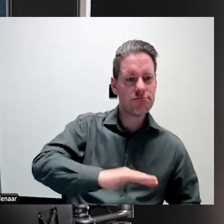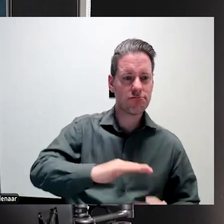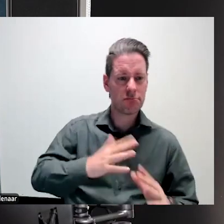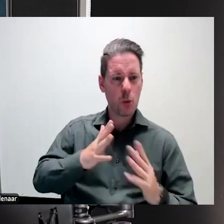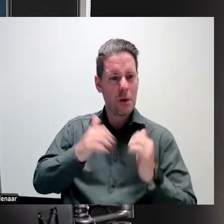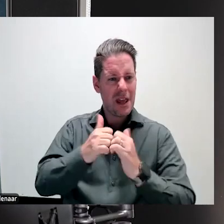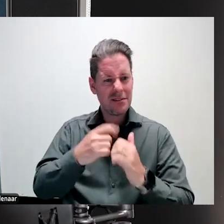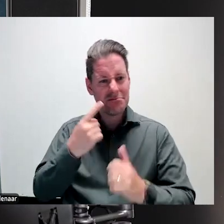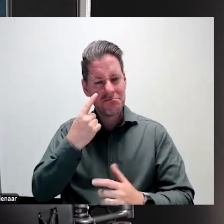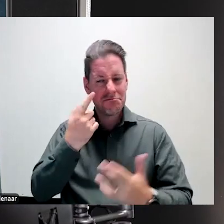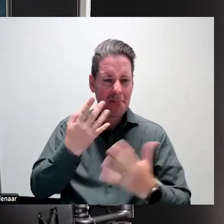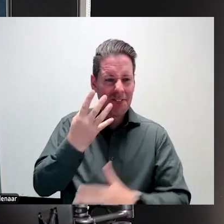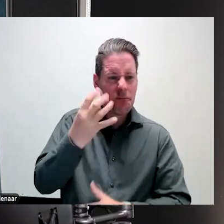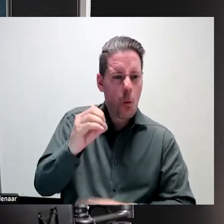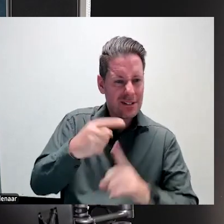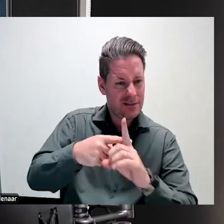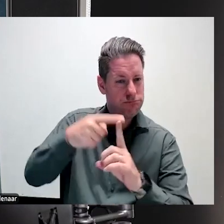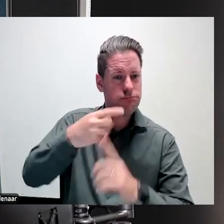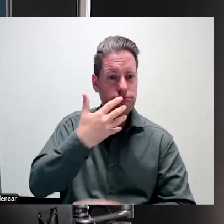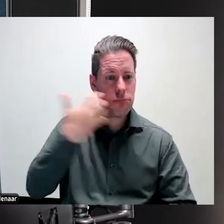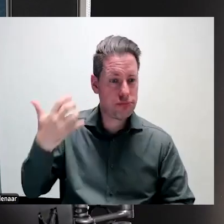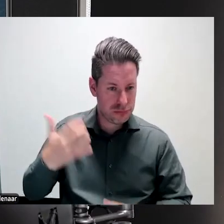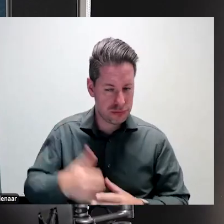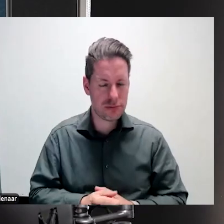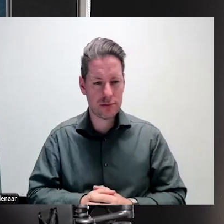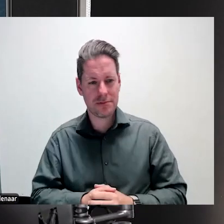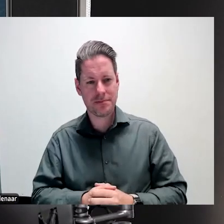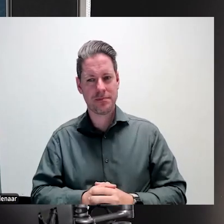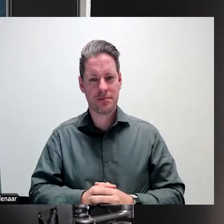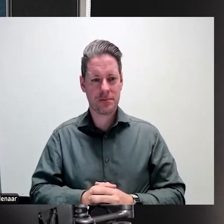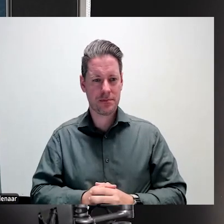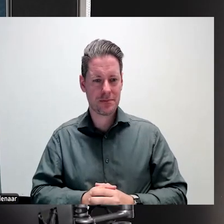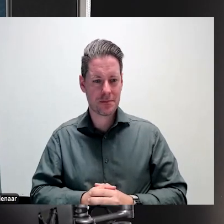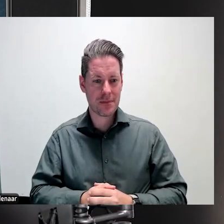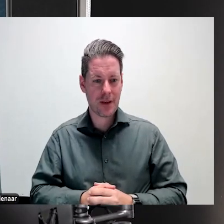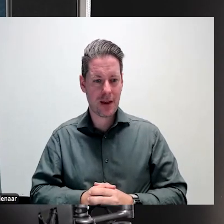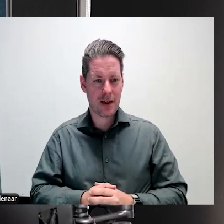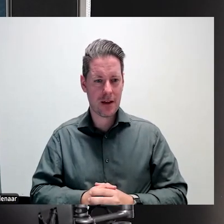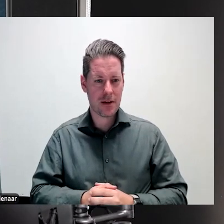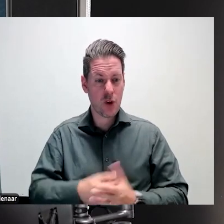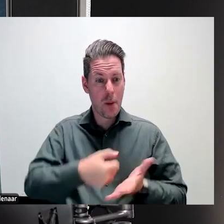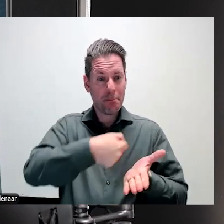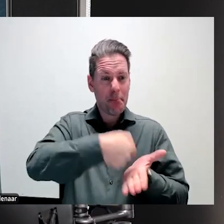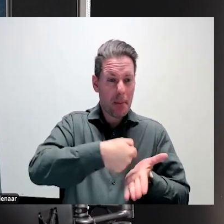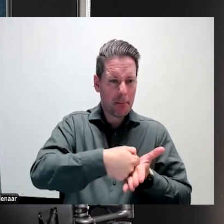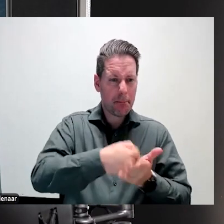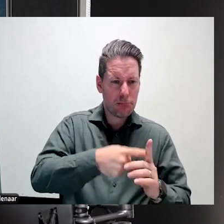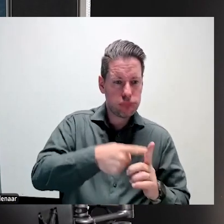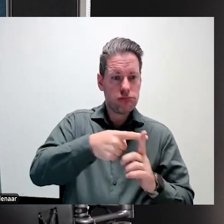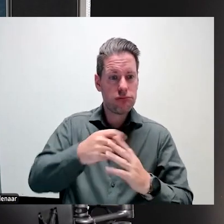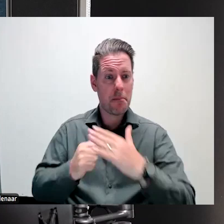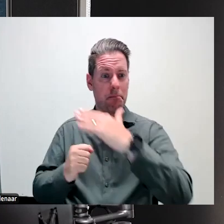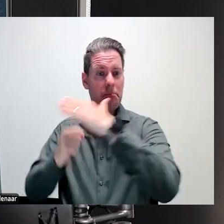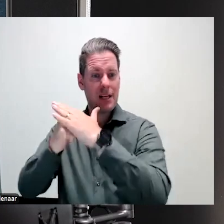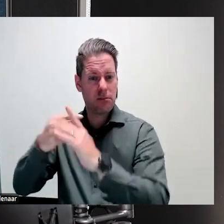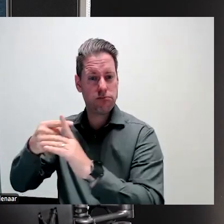over the weekend and early next week. And the minimum temperatures will follow those warming maximums. So a few areas